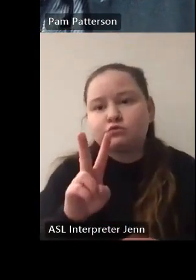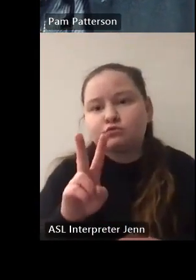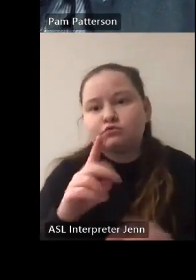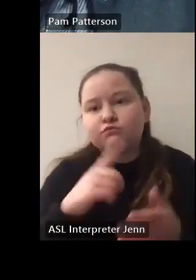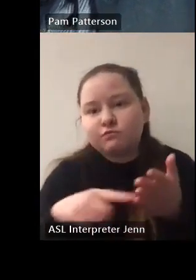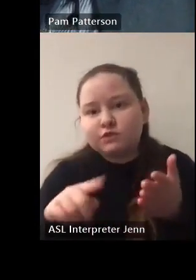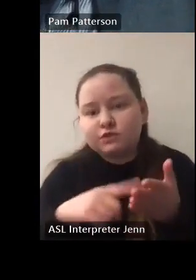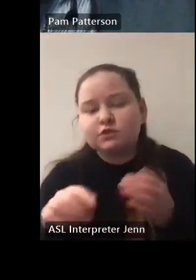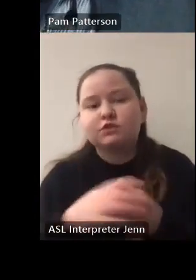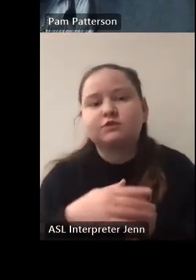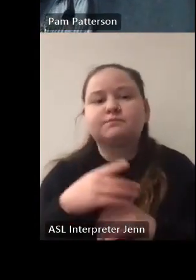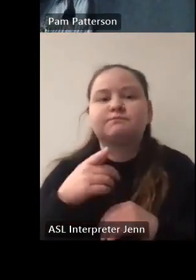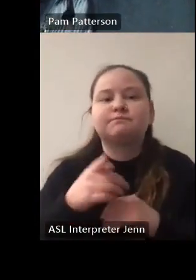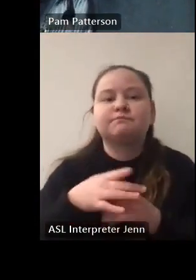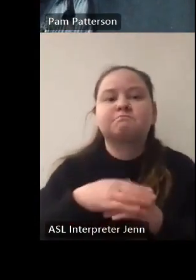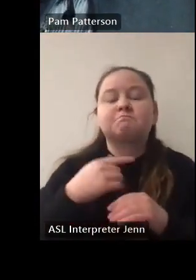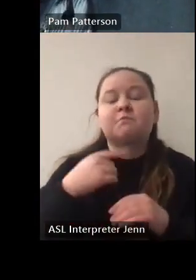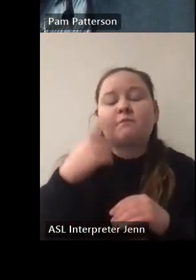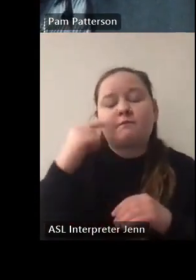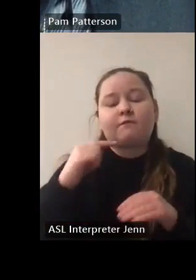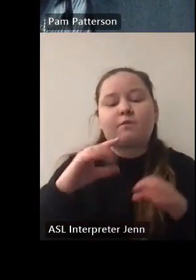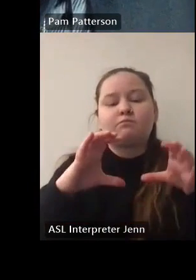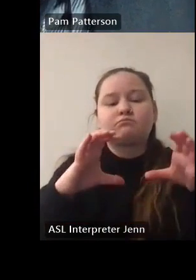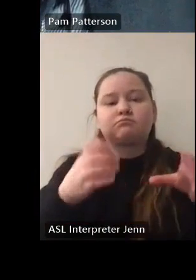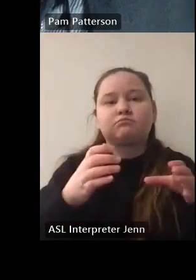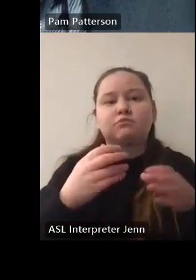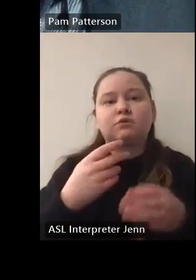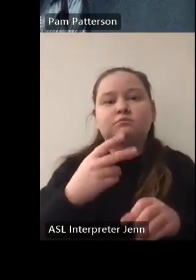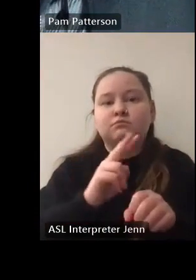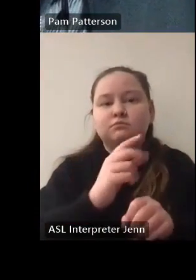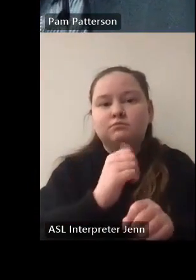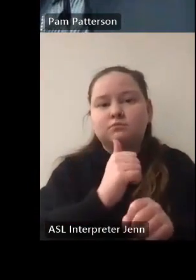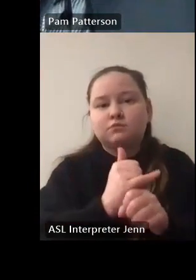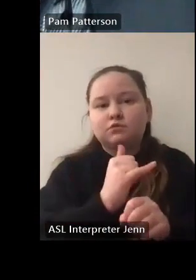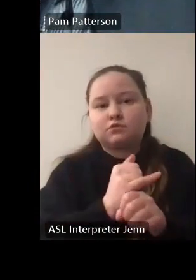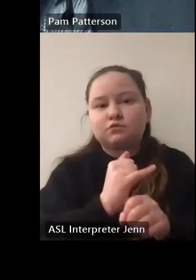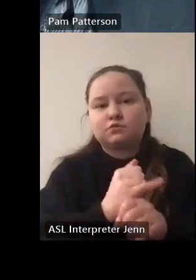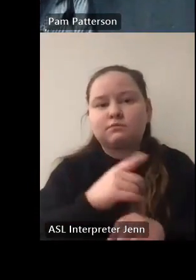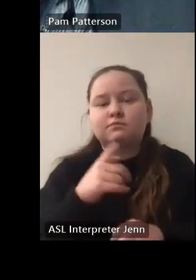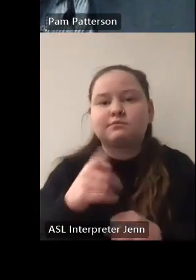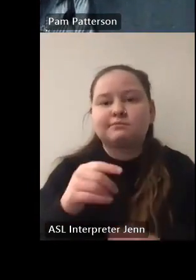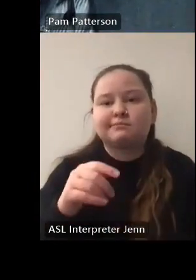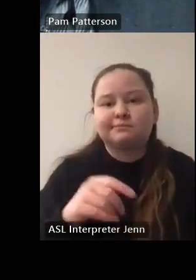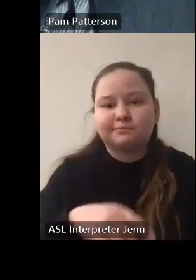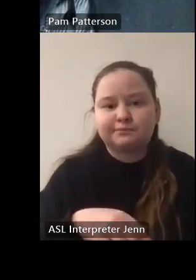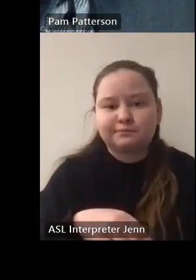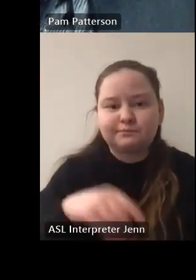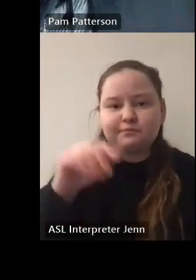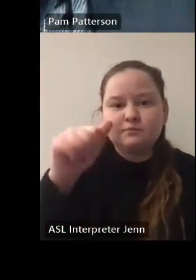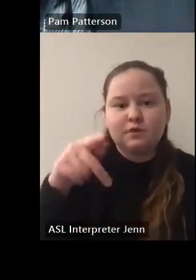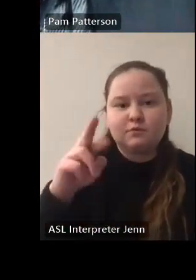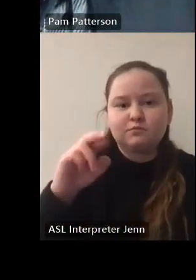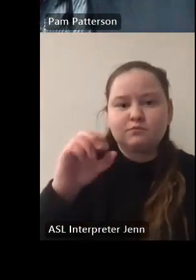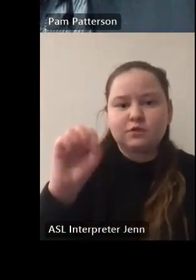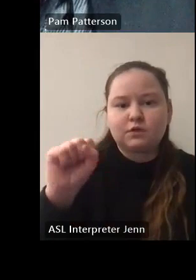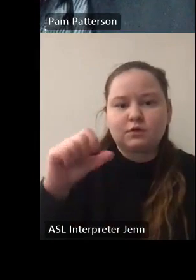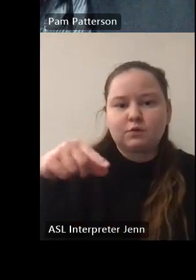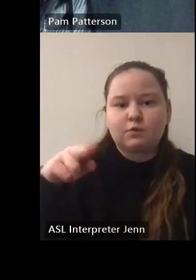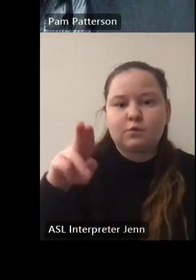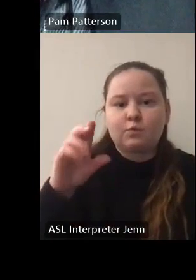and it was a campus-wide exhibition called Après-Quoi. So Après-Quoi as festival concept emerged out